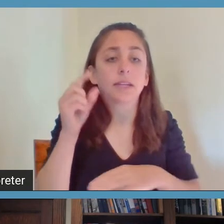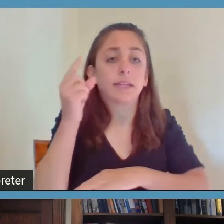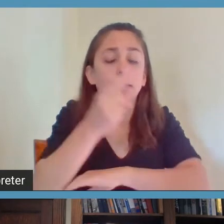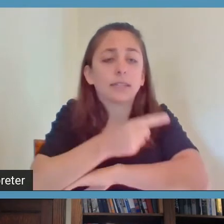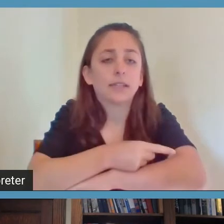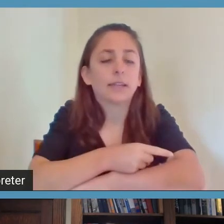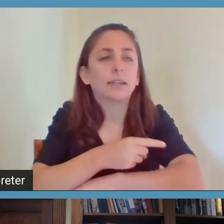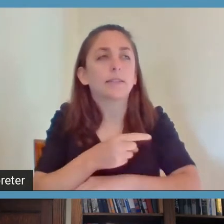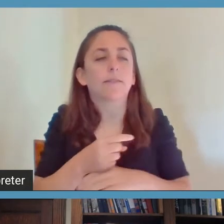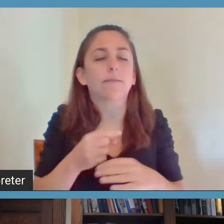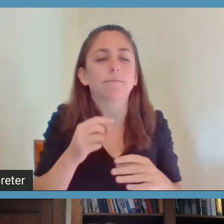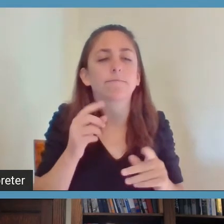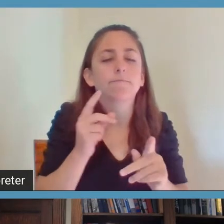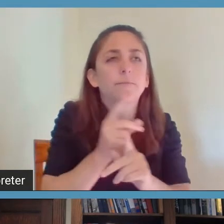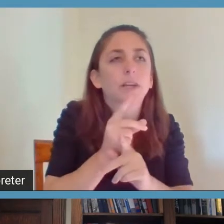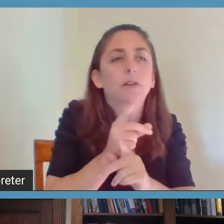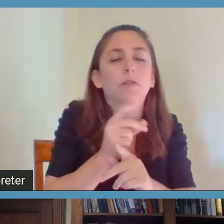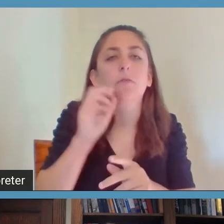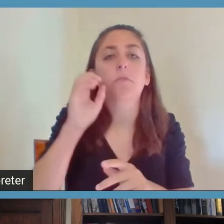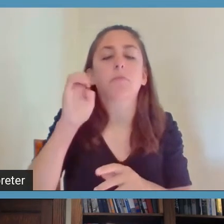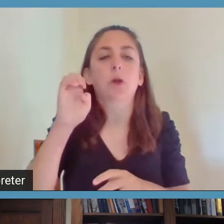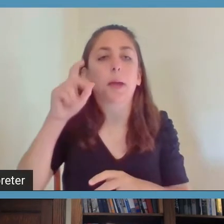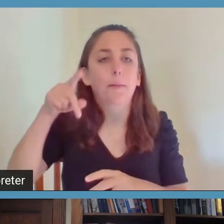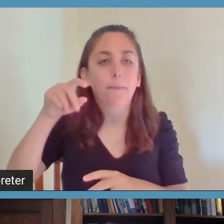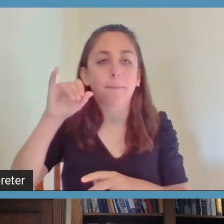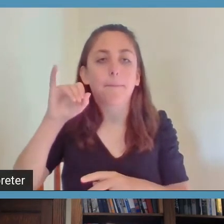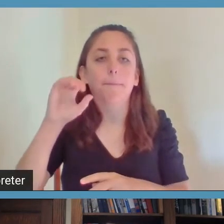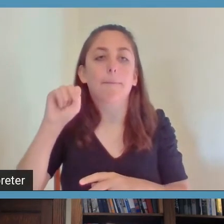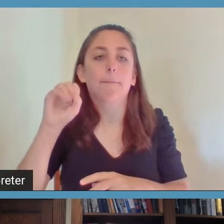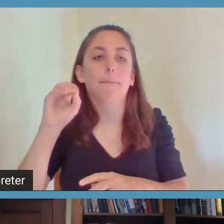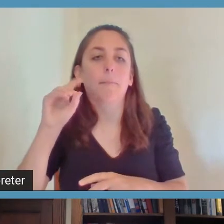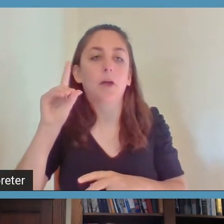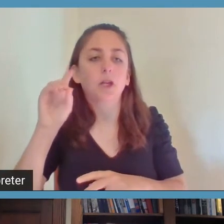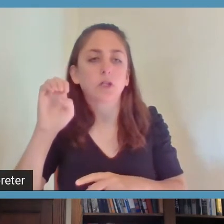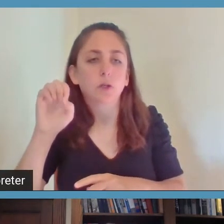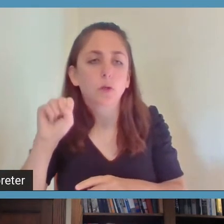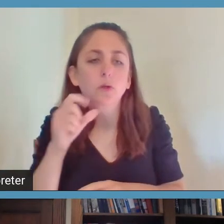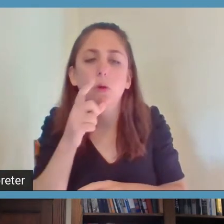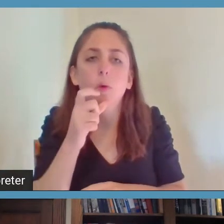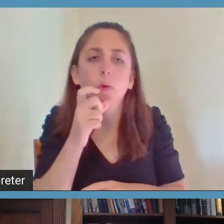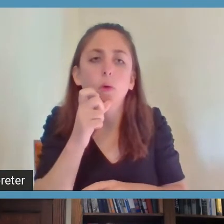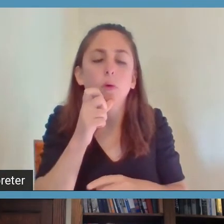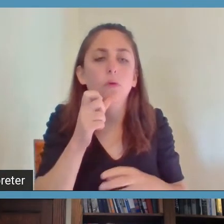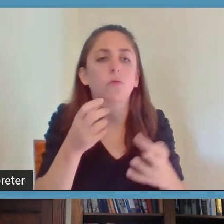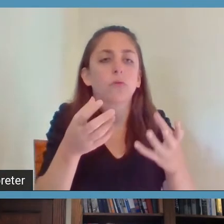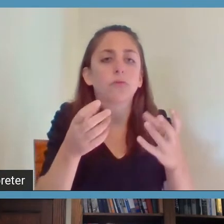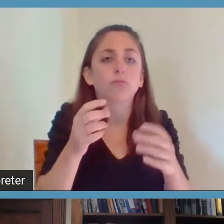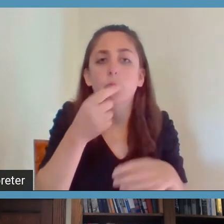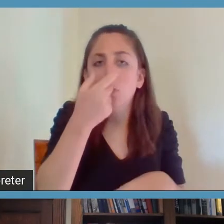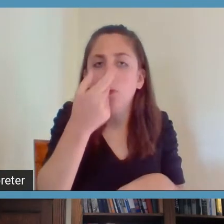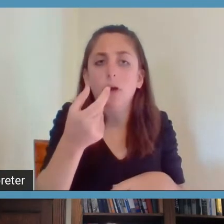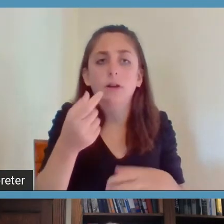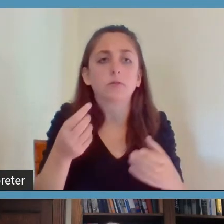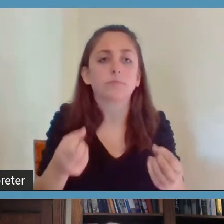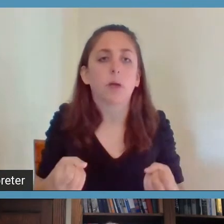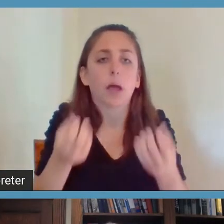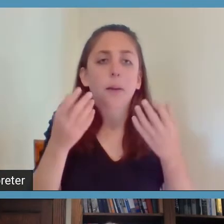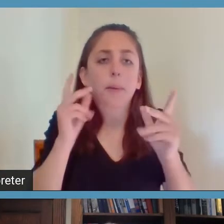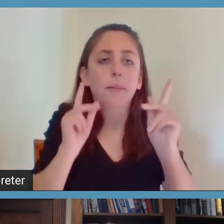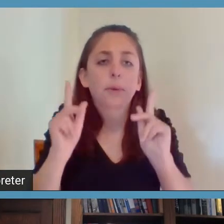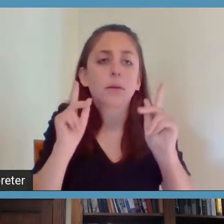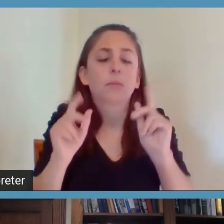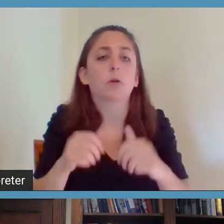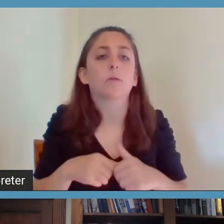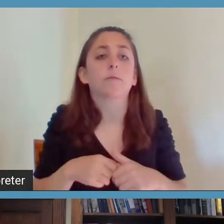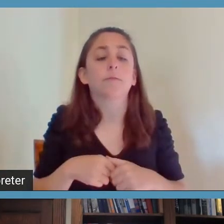episodes are doing out there in the world, what kinds of downloads we are getting. So that's an important metric for us in saying we've been able to reach this